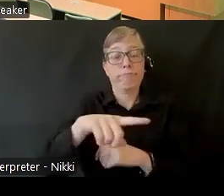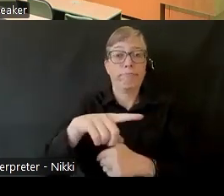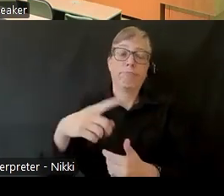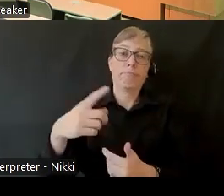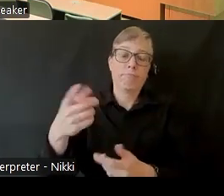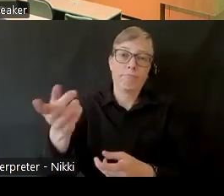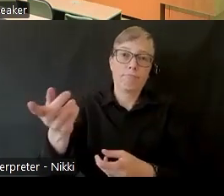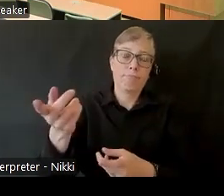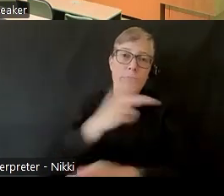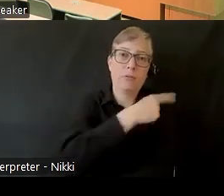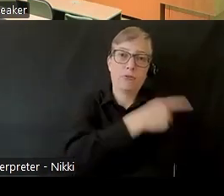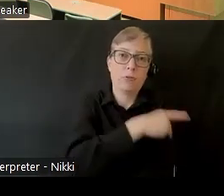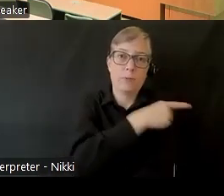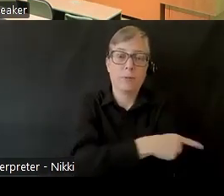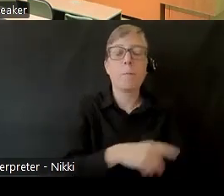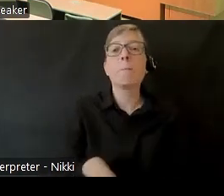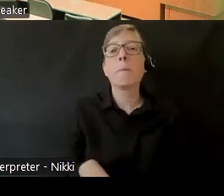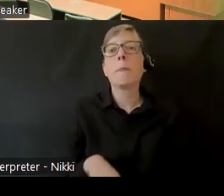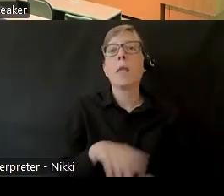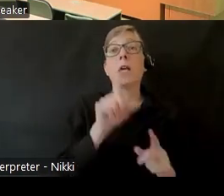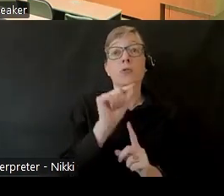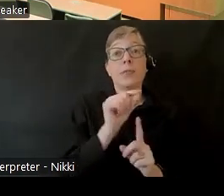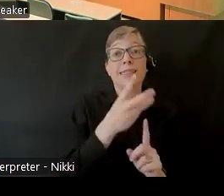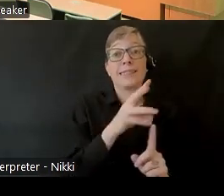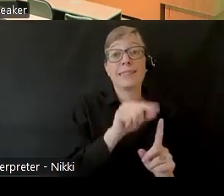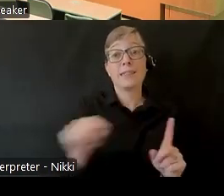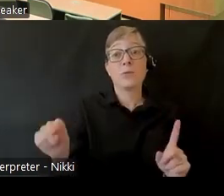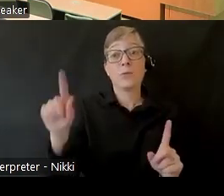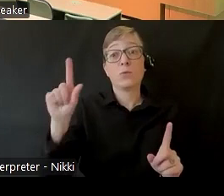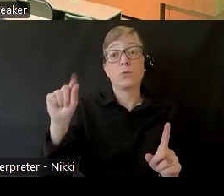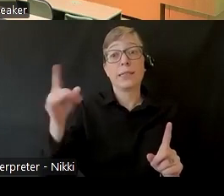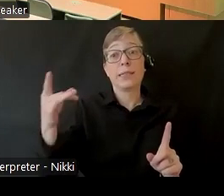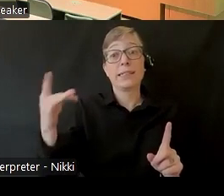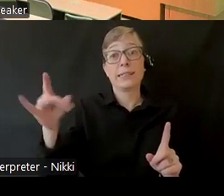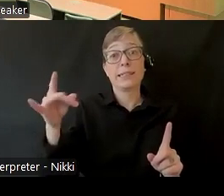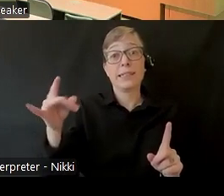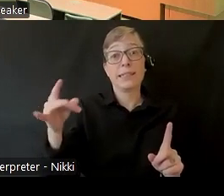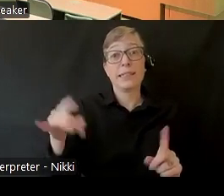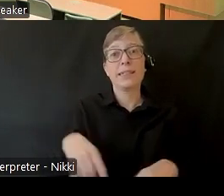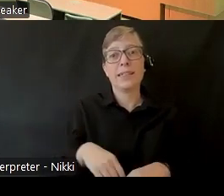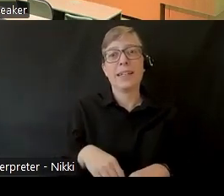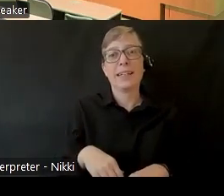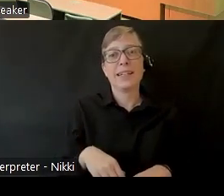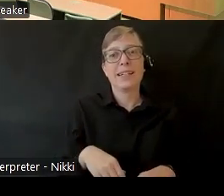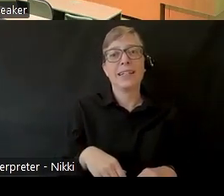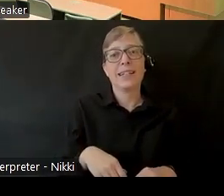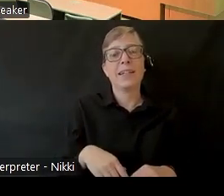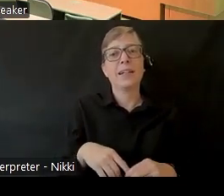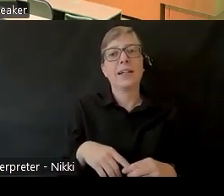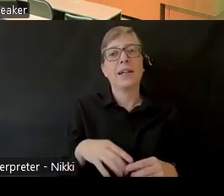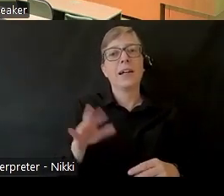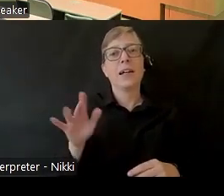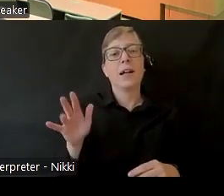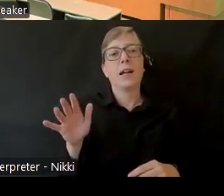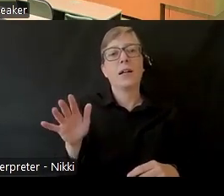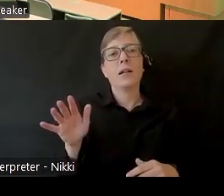between 2016 and 2018, that we somehow self-select or adversely or favorably select patients to